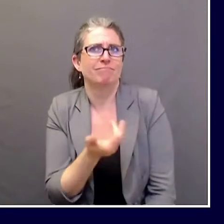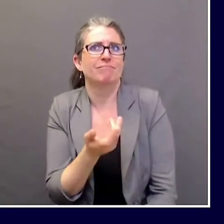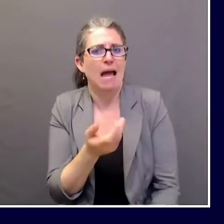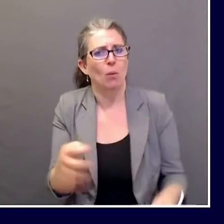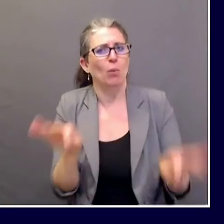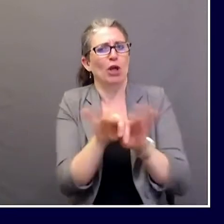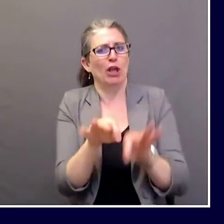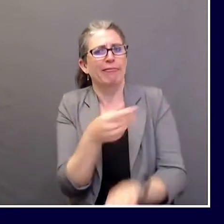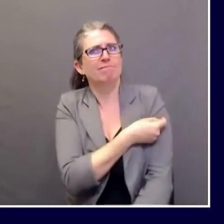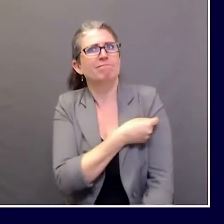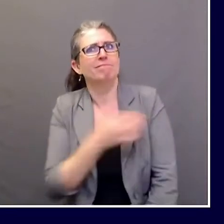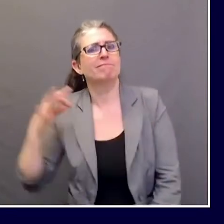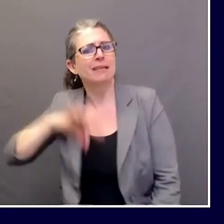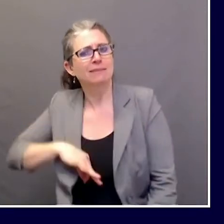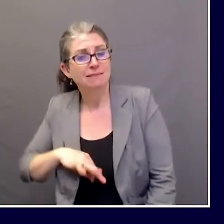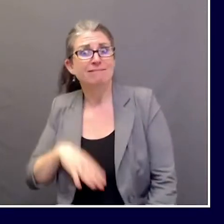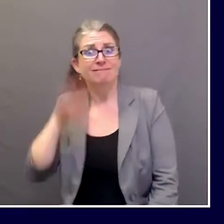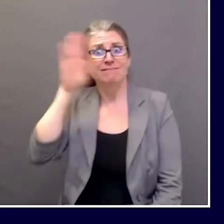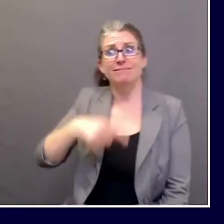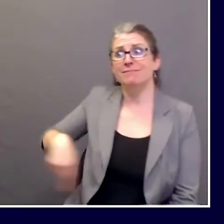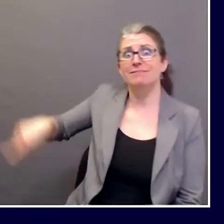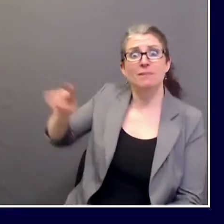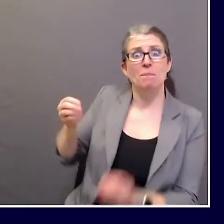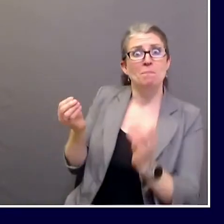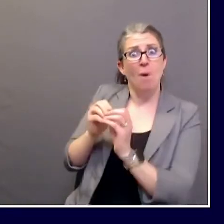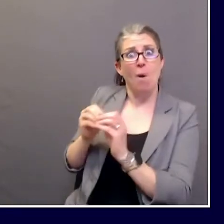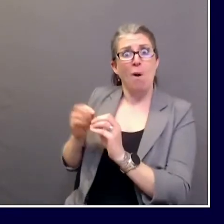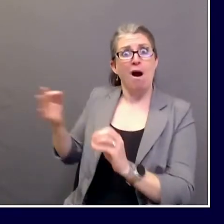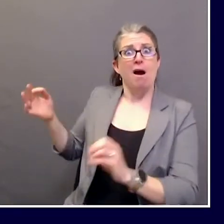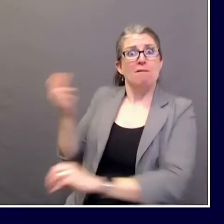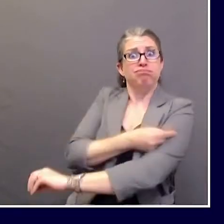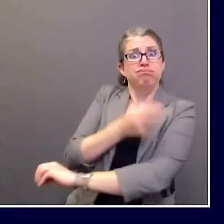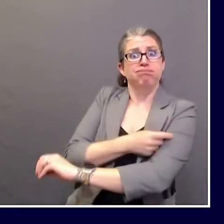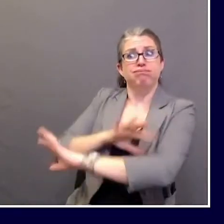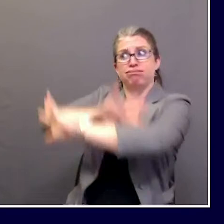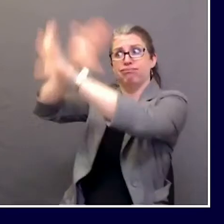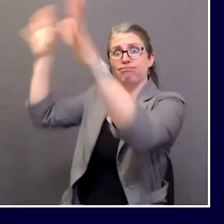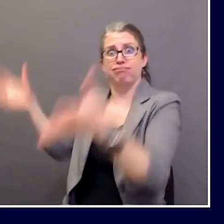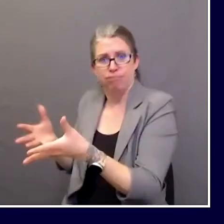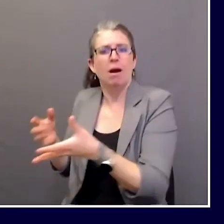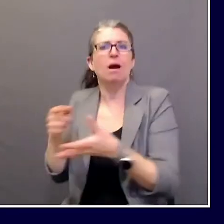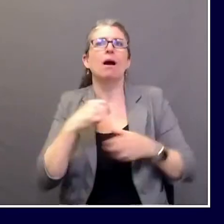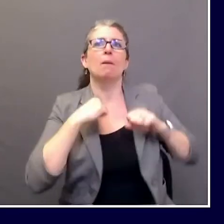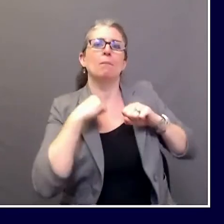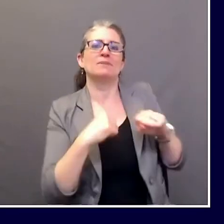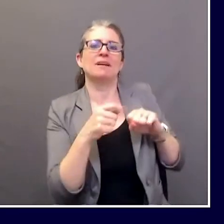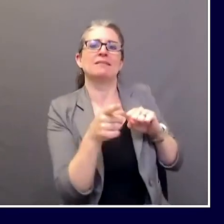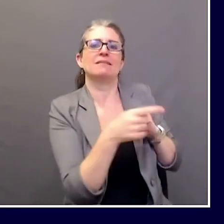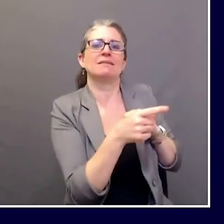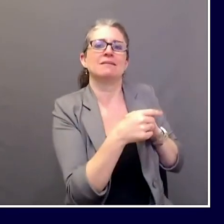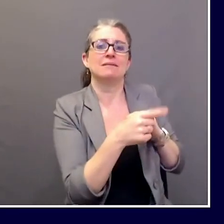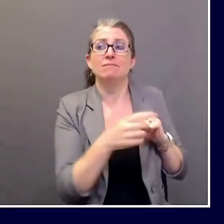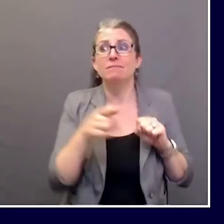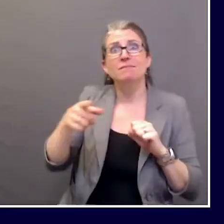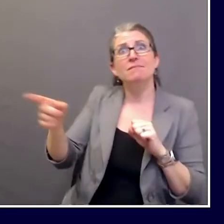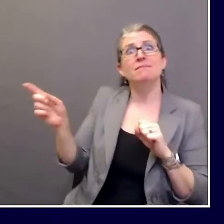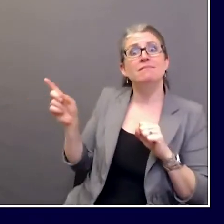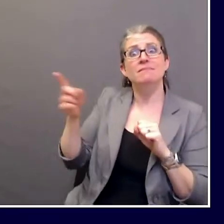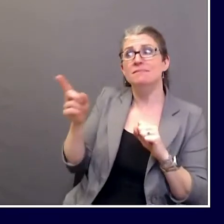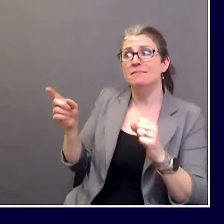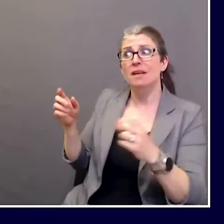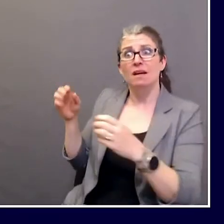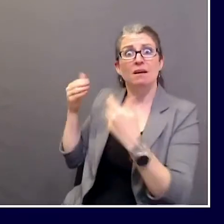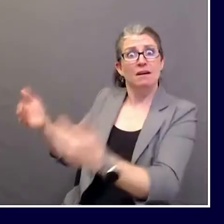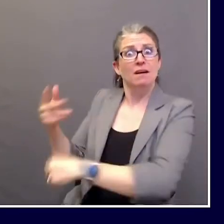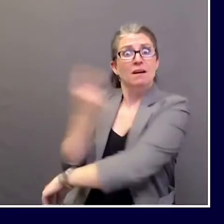the less hesitancy you see. I hope that's true. I see it in my own community where people are getting vaccinated. They're feeling a